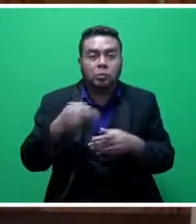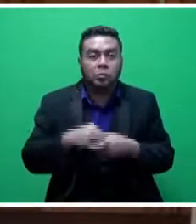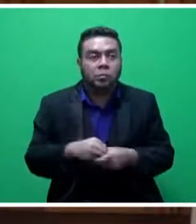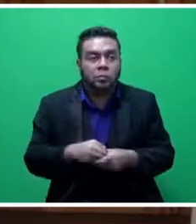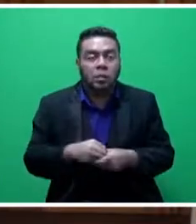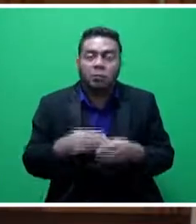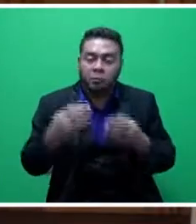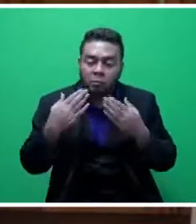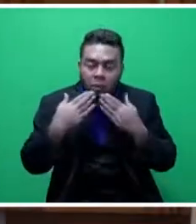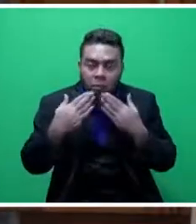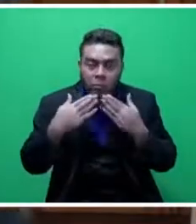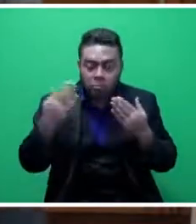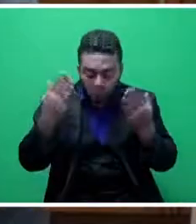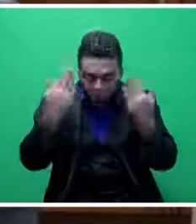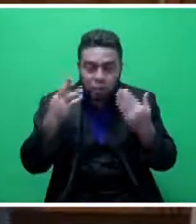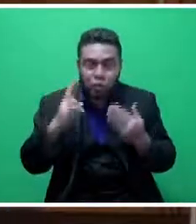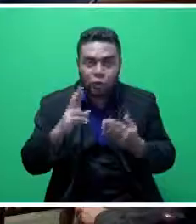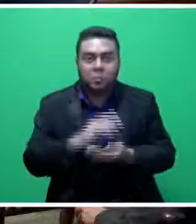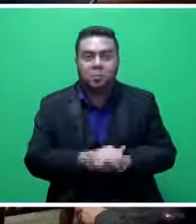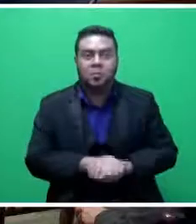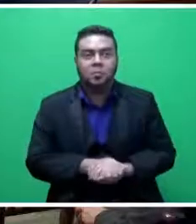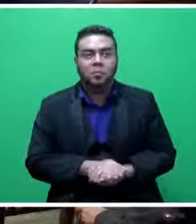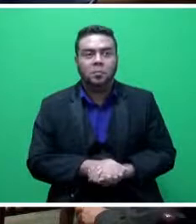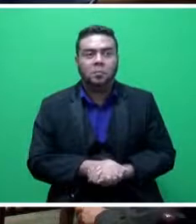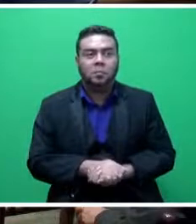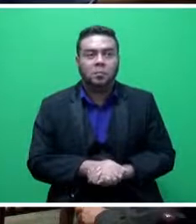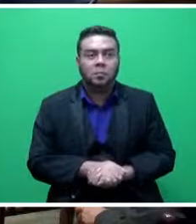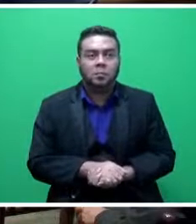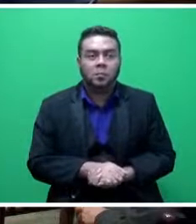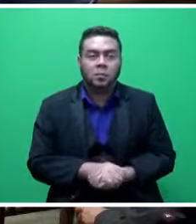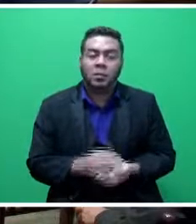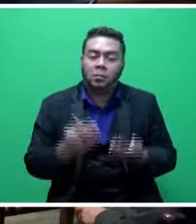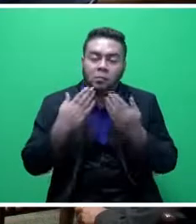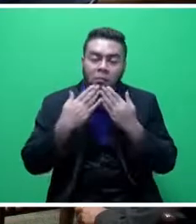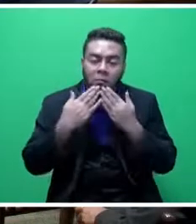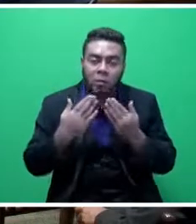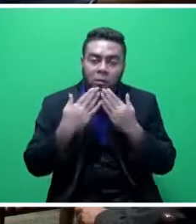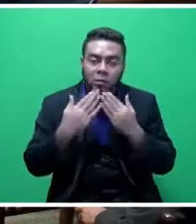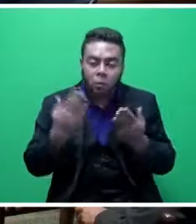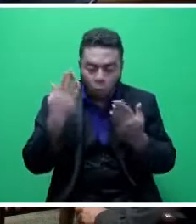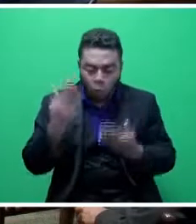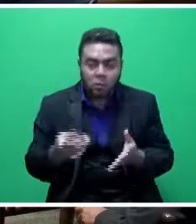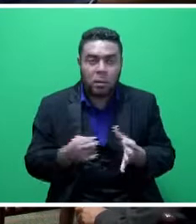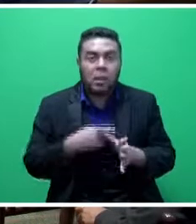pensioners. Thank you, Mr. Speaker, sir. I thank the Honourable Attorney General.